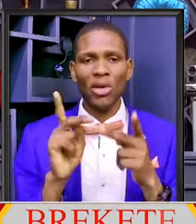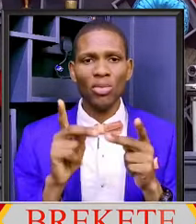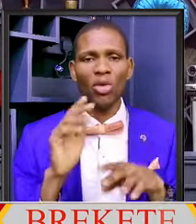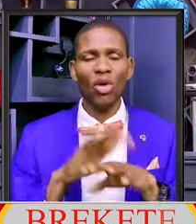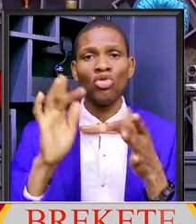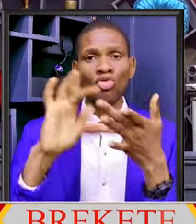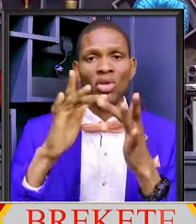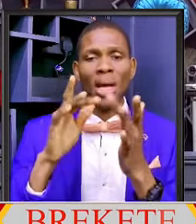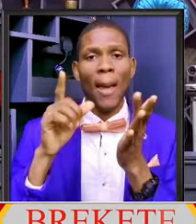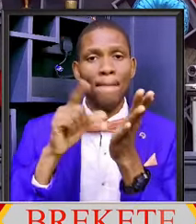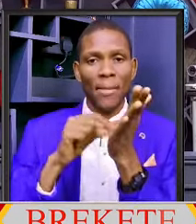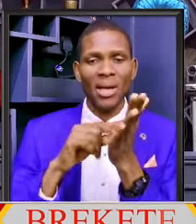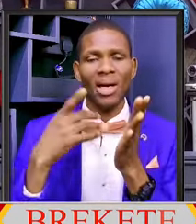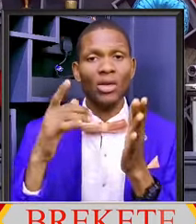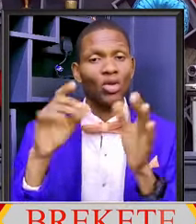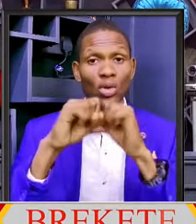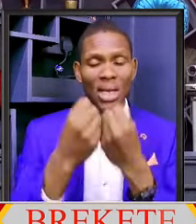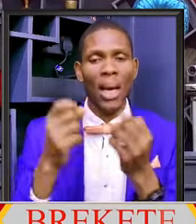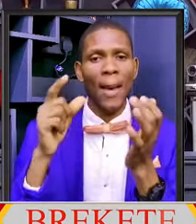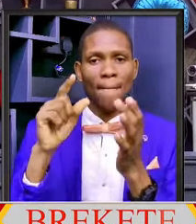thing touch them.